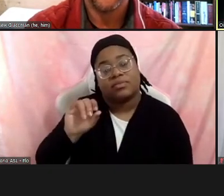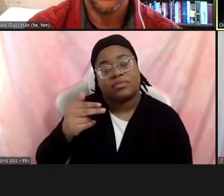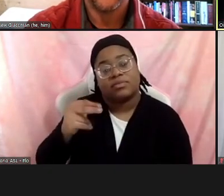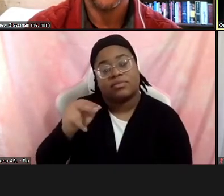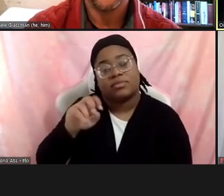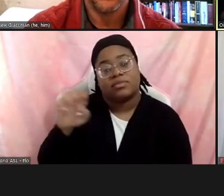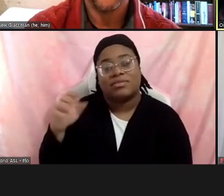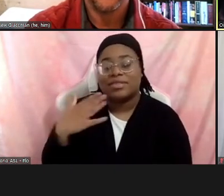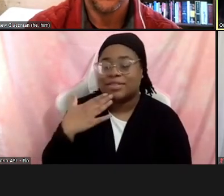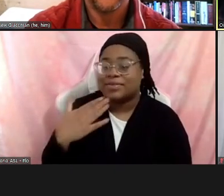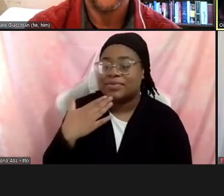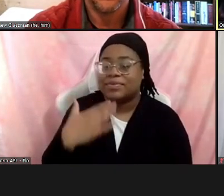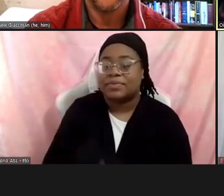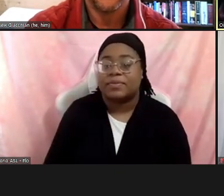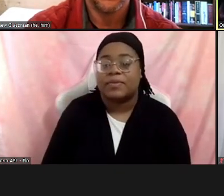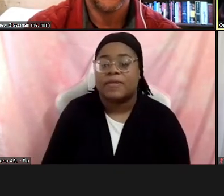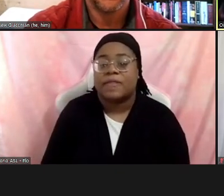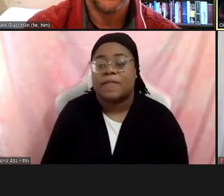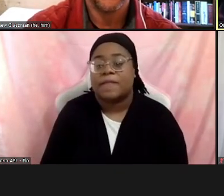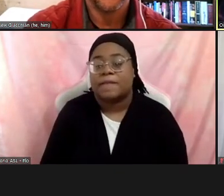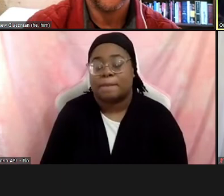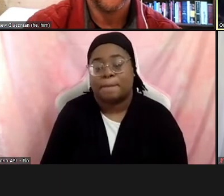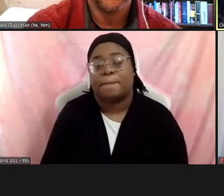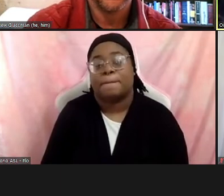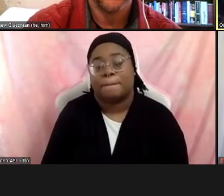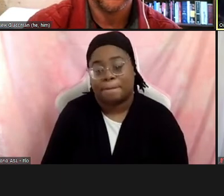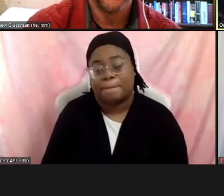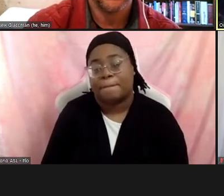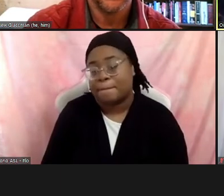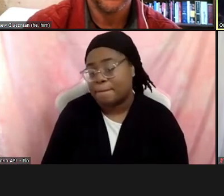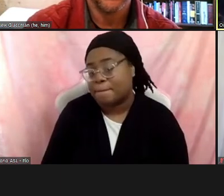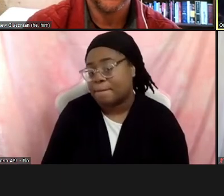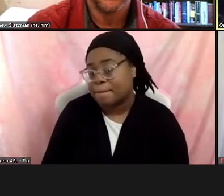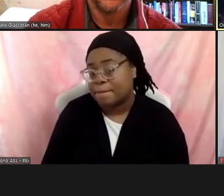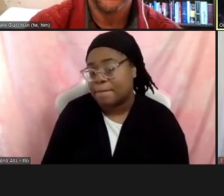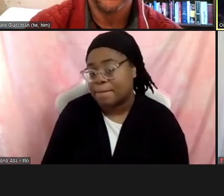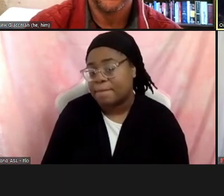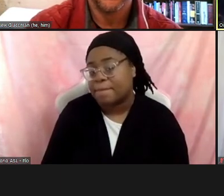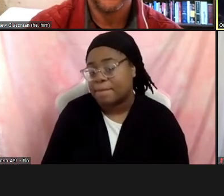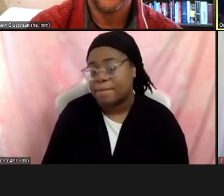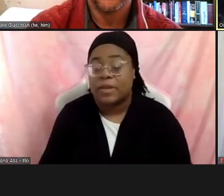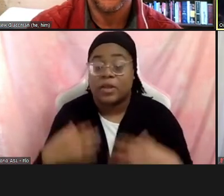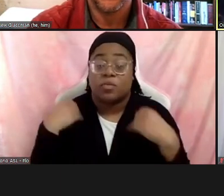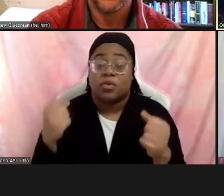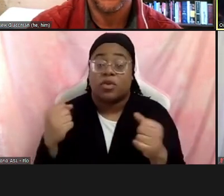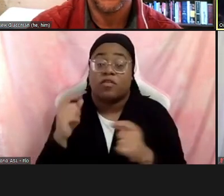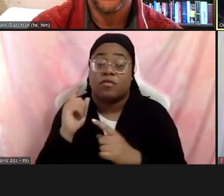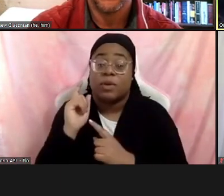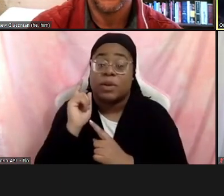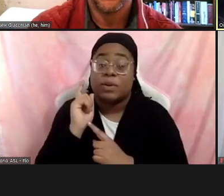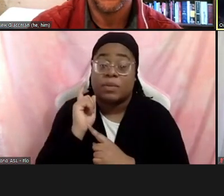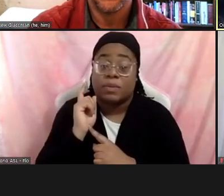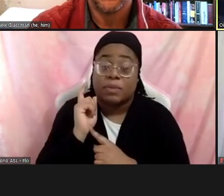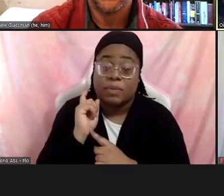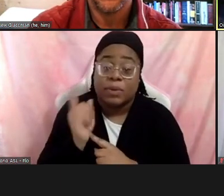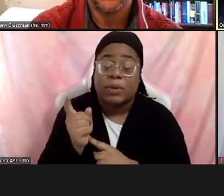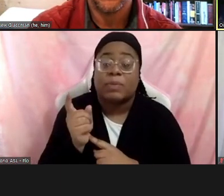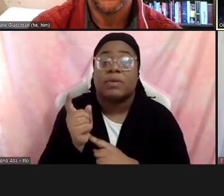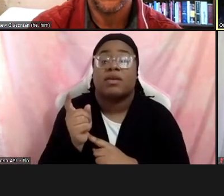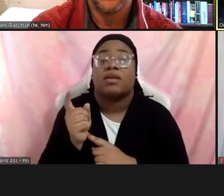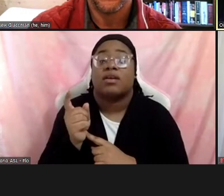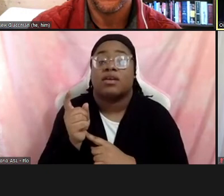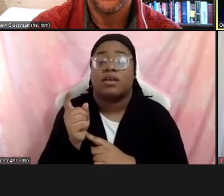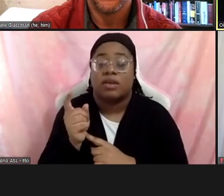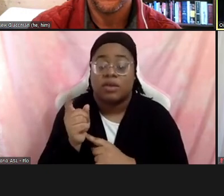question. I think that since the very first moment that I told to my teachers in high school that